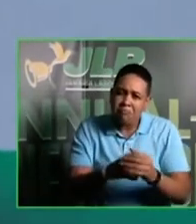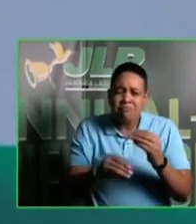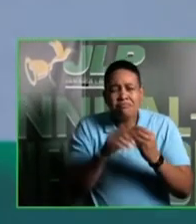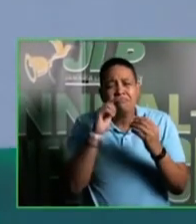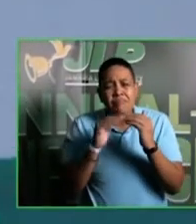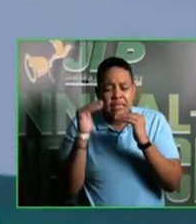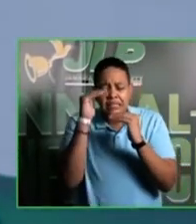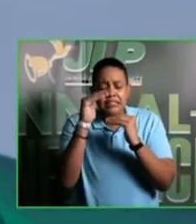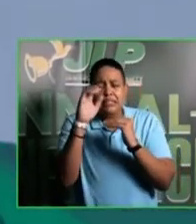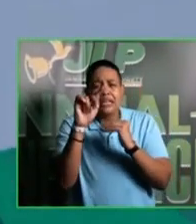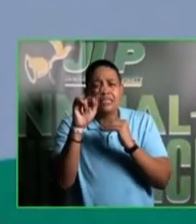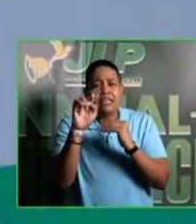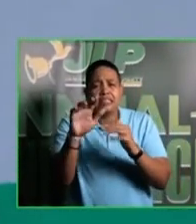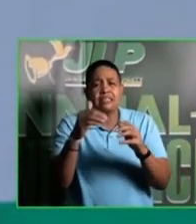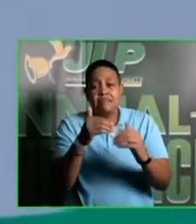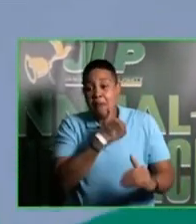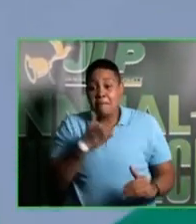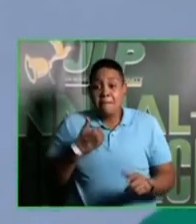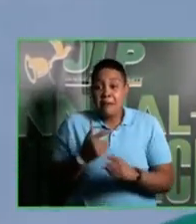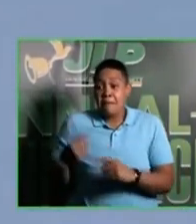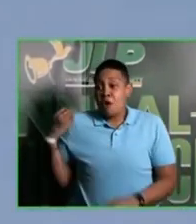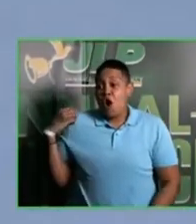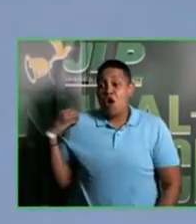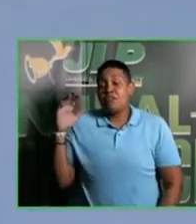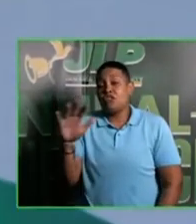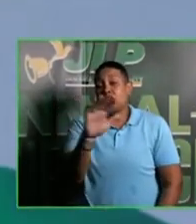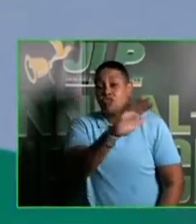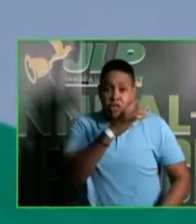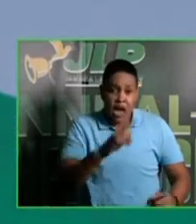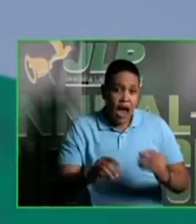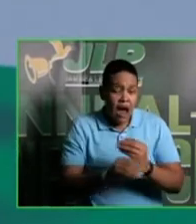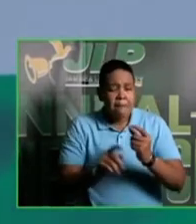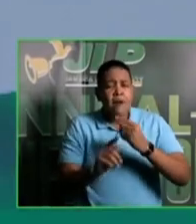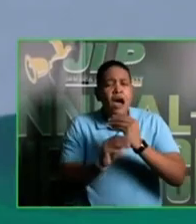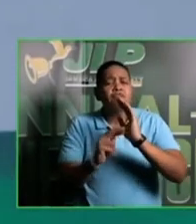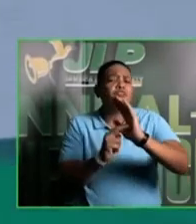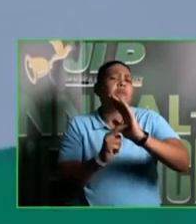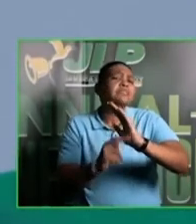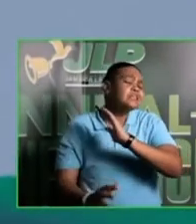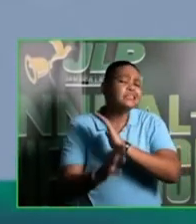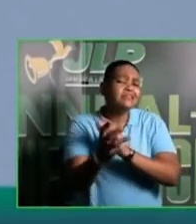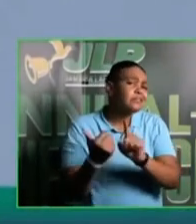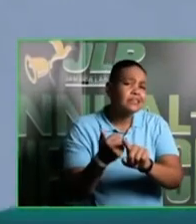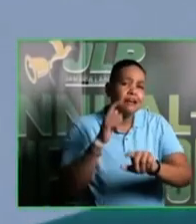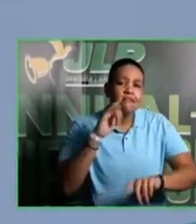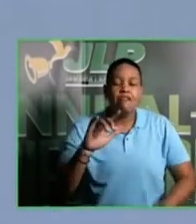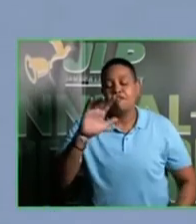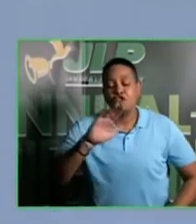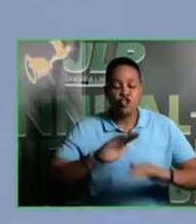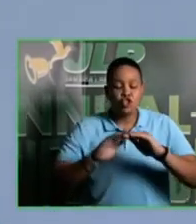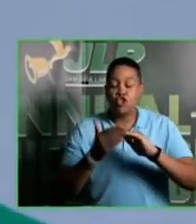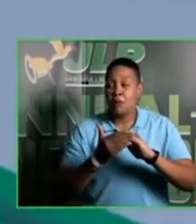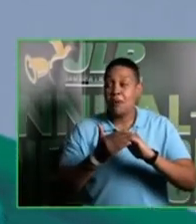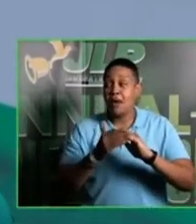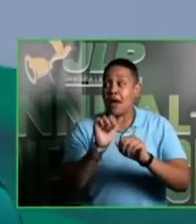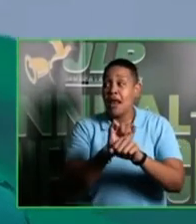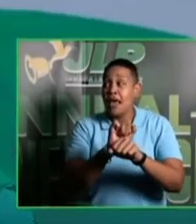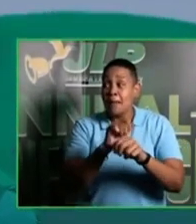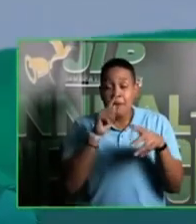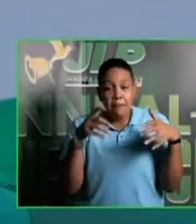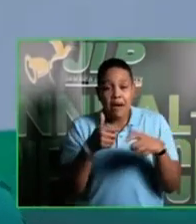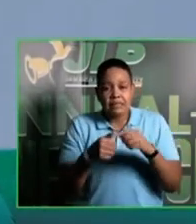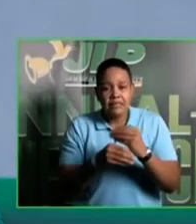executive members and officers and representatives of the Jamaica Labour Party on the